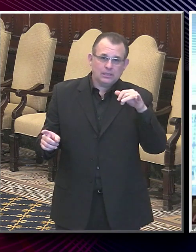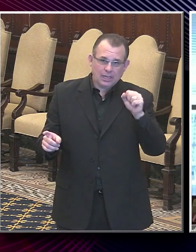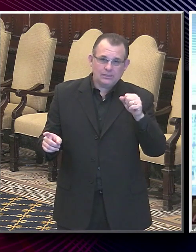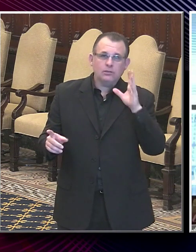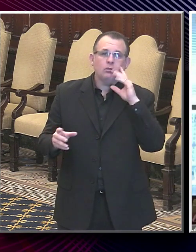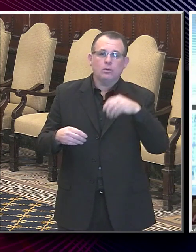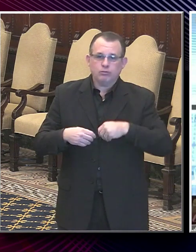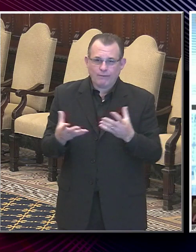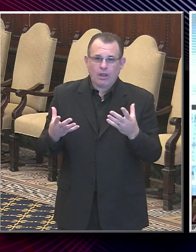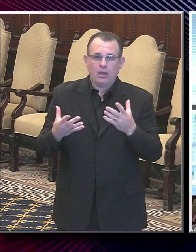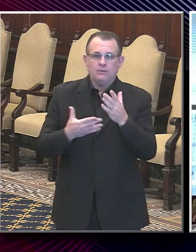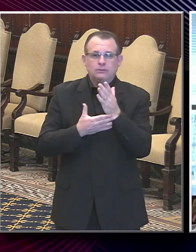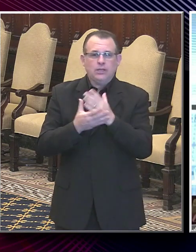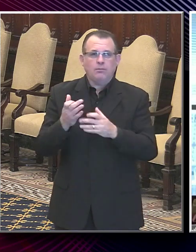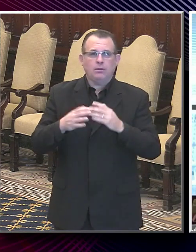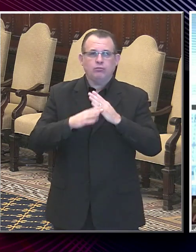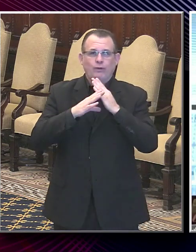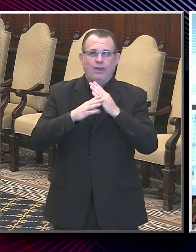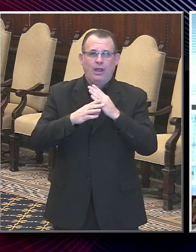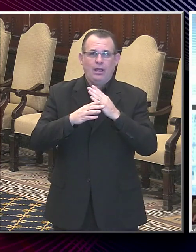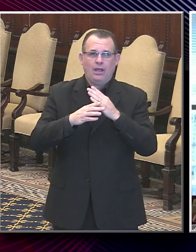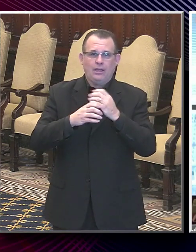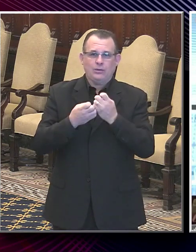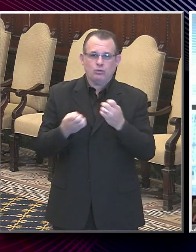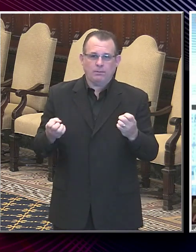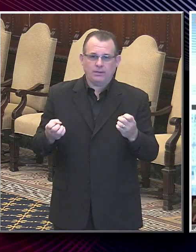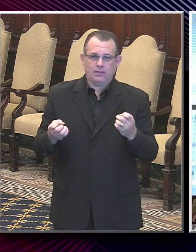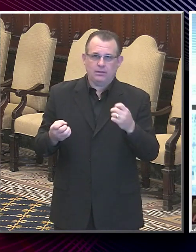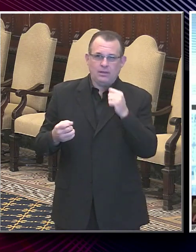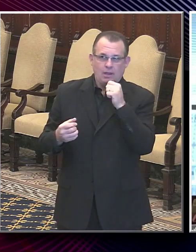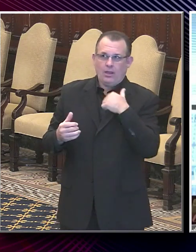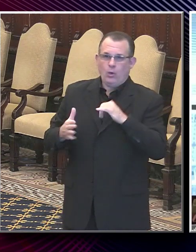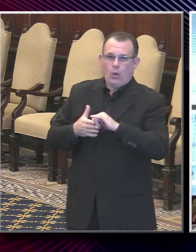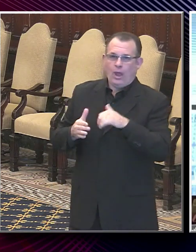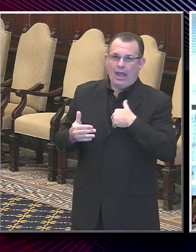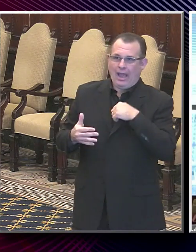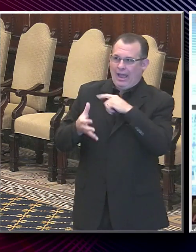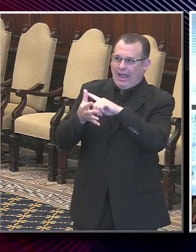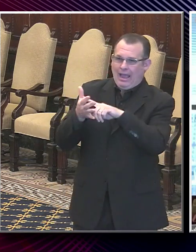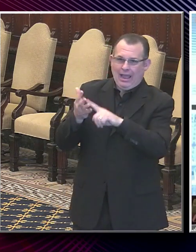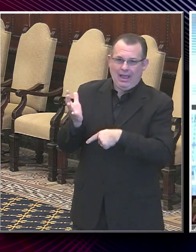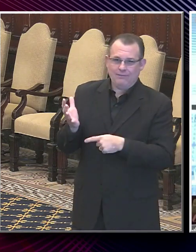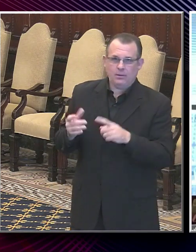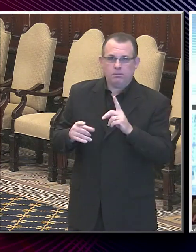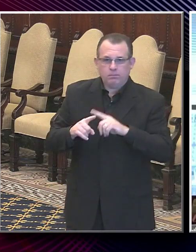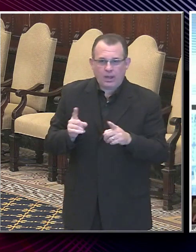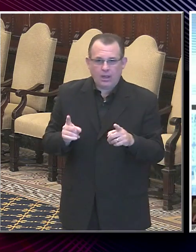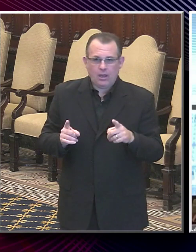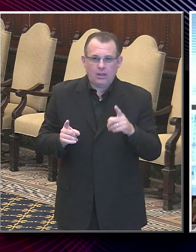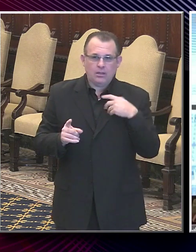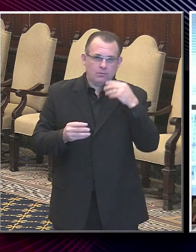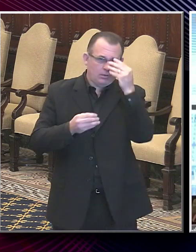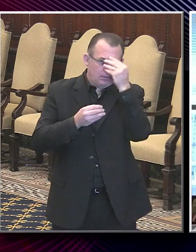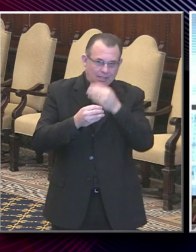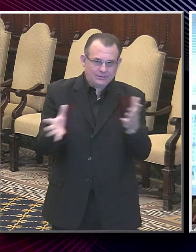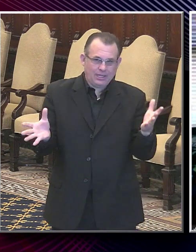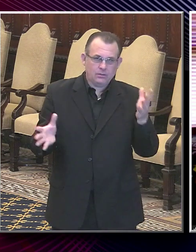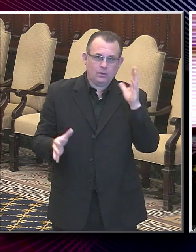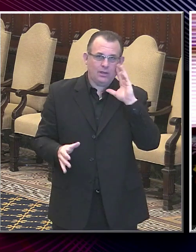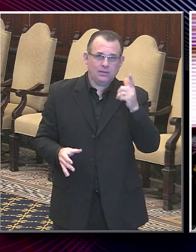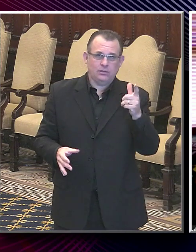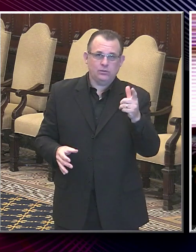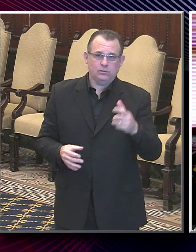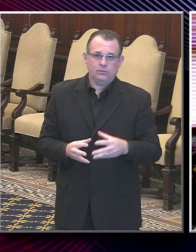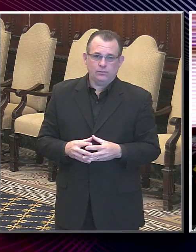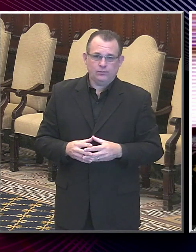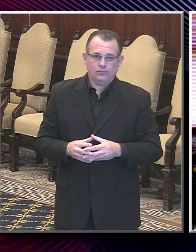some PPE. I don't have the details of what that PPE is on me. We'll see if we can't get that back to you sometime later today. But there's going to